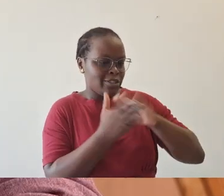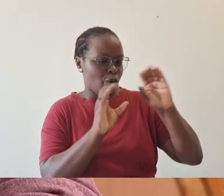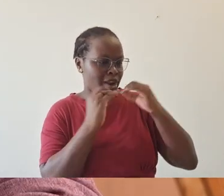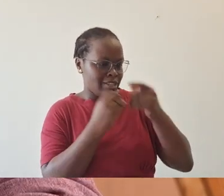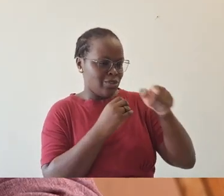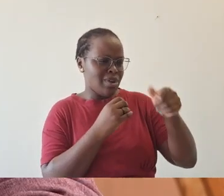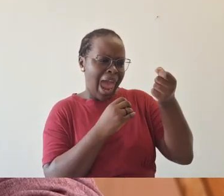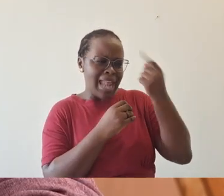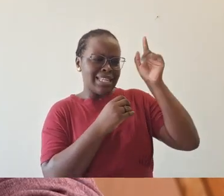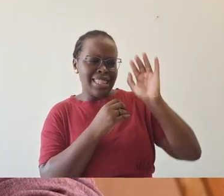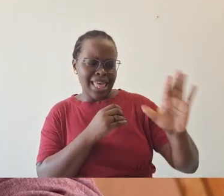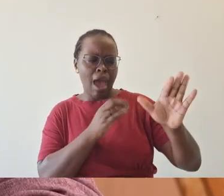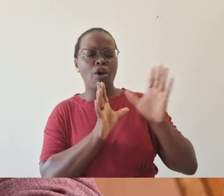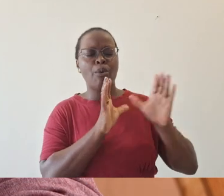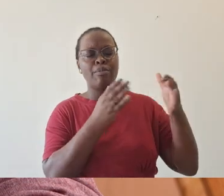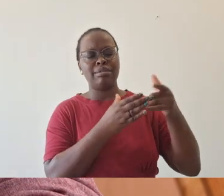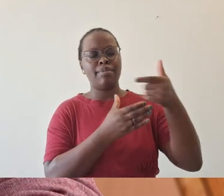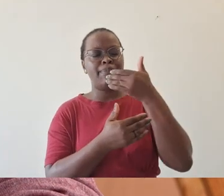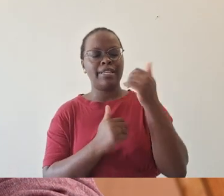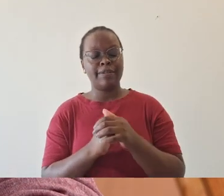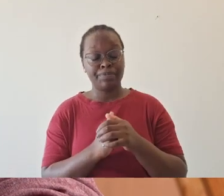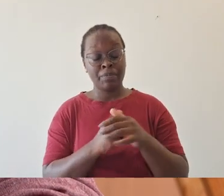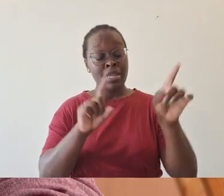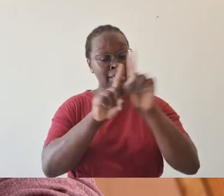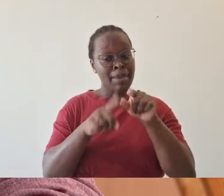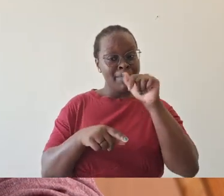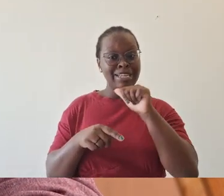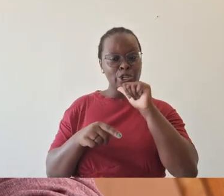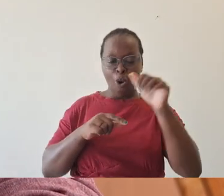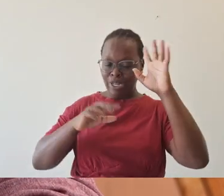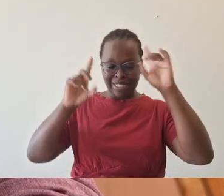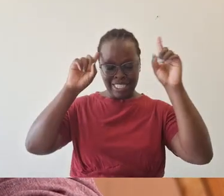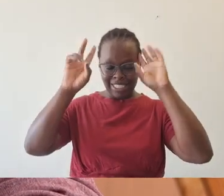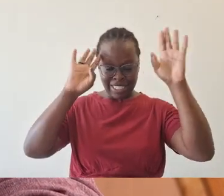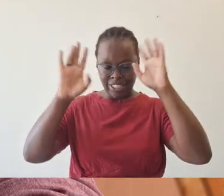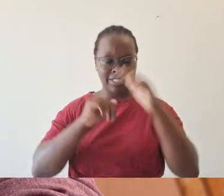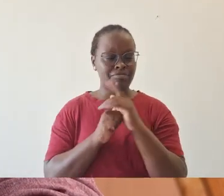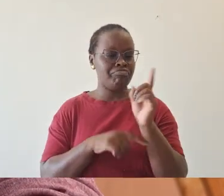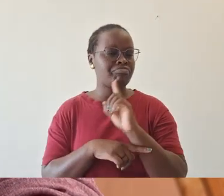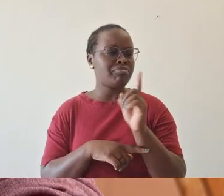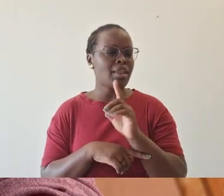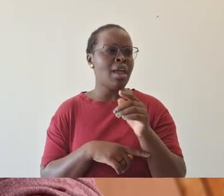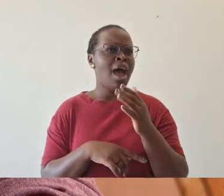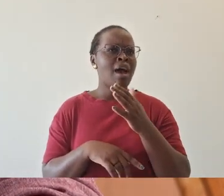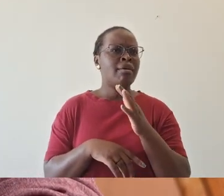way better. But also, this is not just an initiative